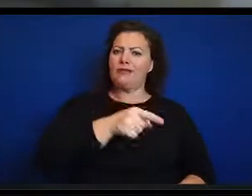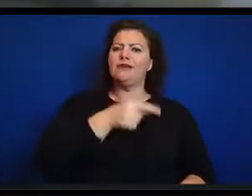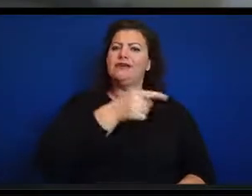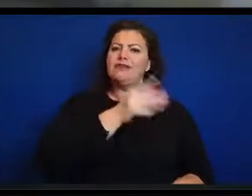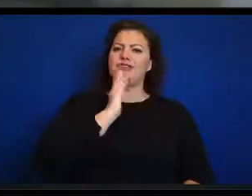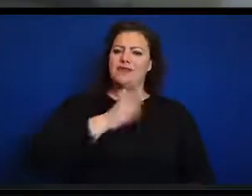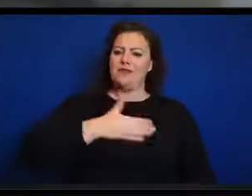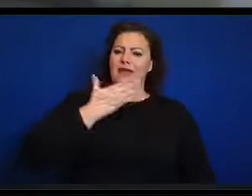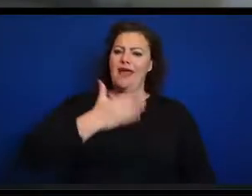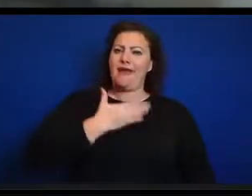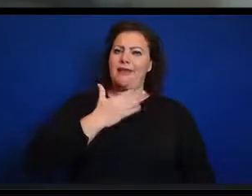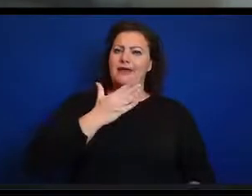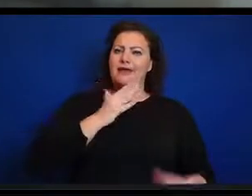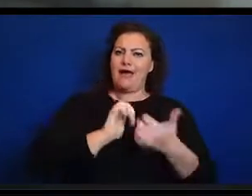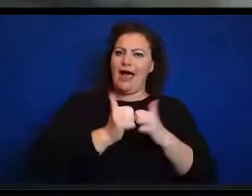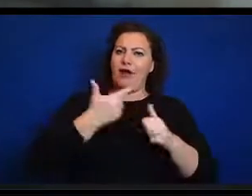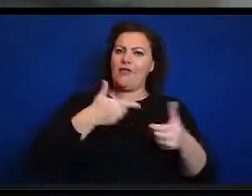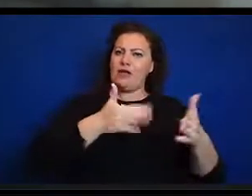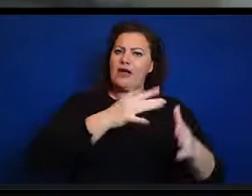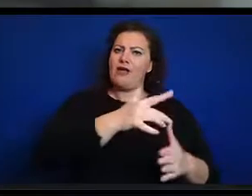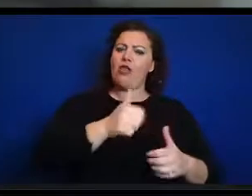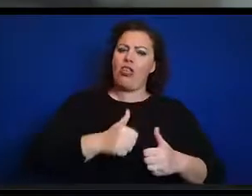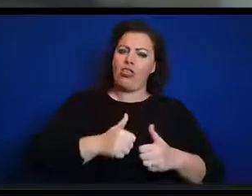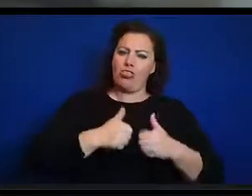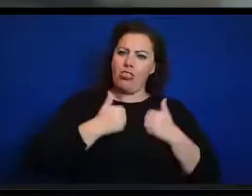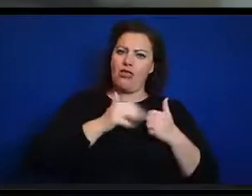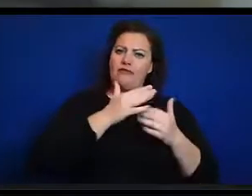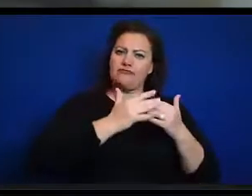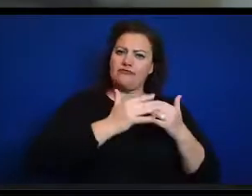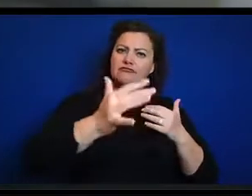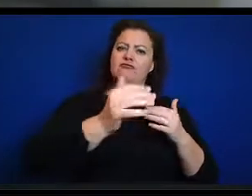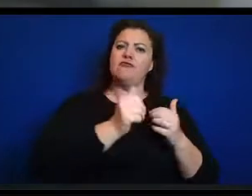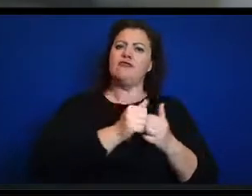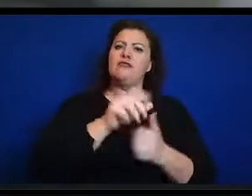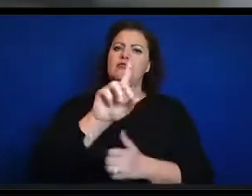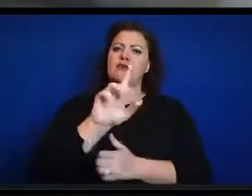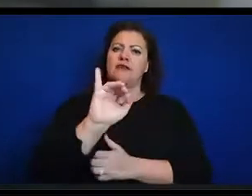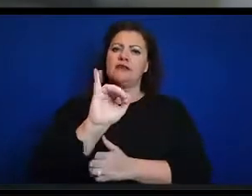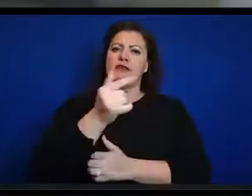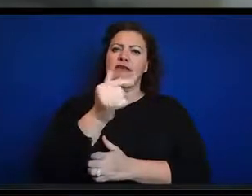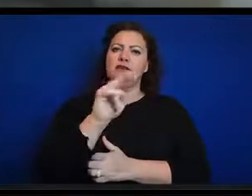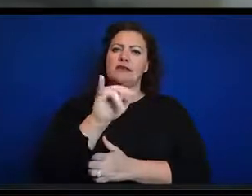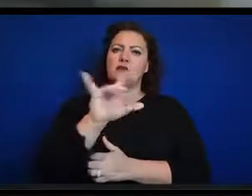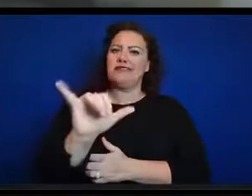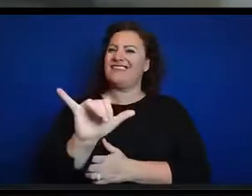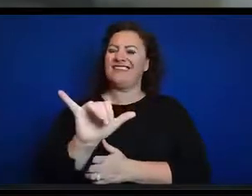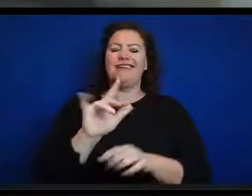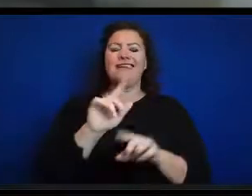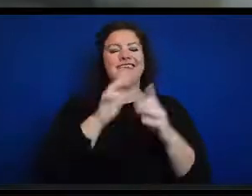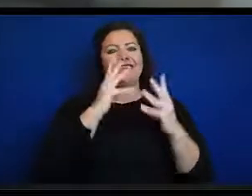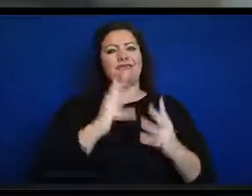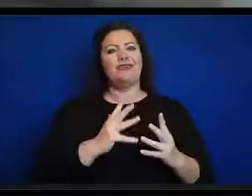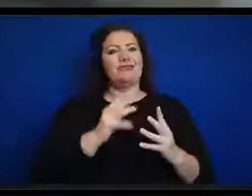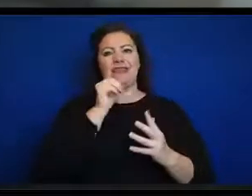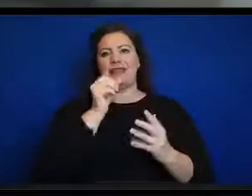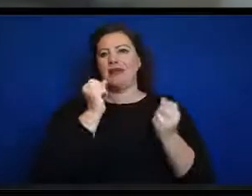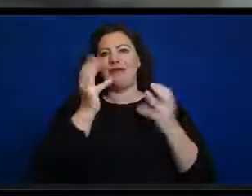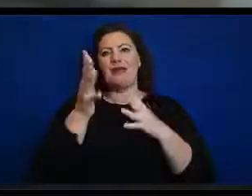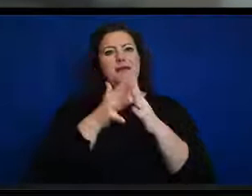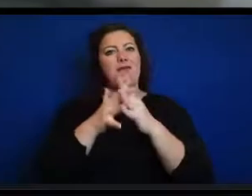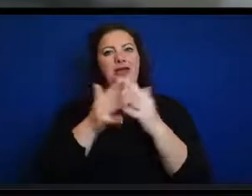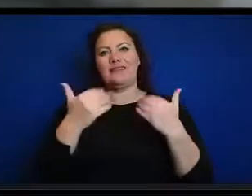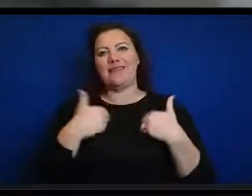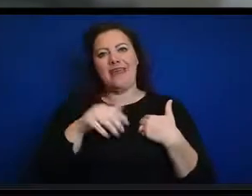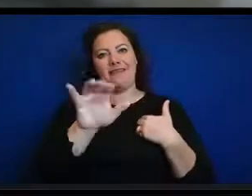allowed her to live out her life with dignity. Unfortunately, there are many Americans who don't have that privilege, who don't have